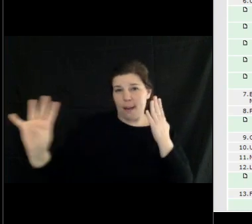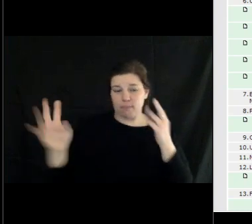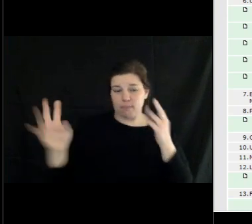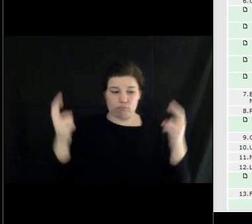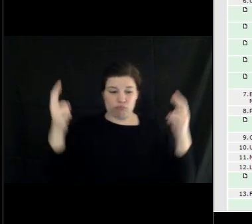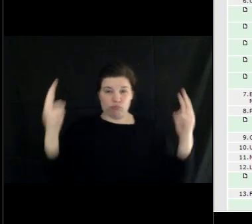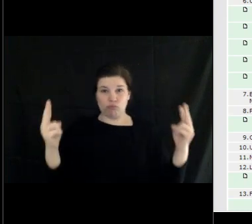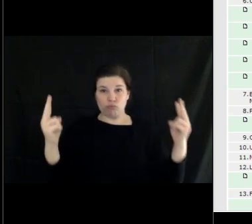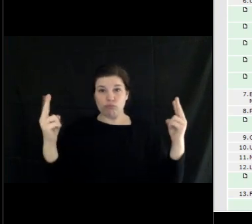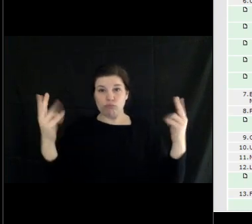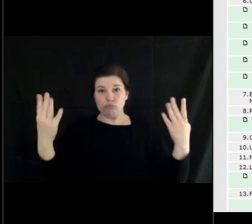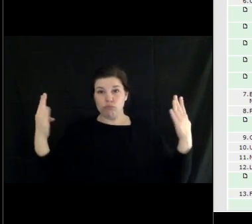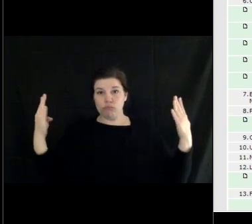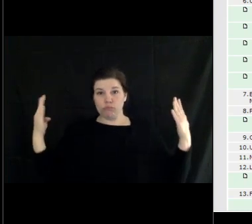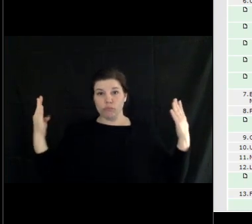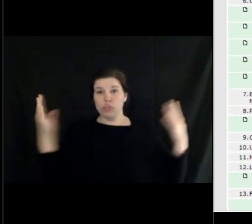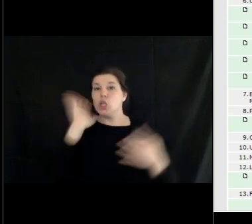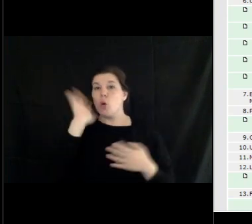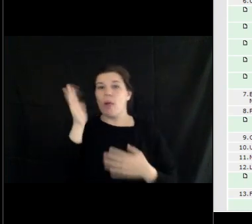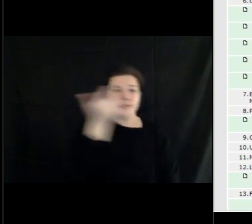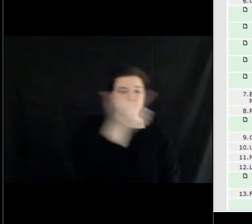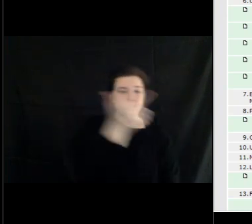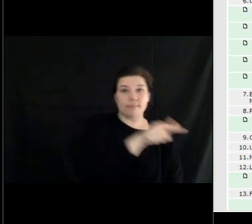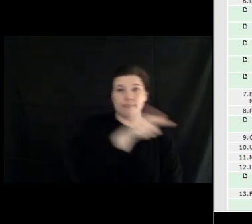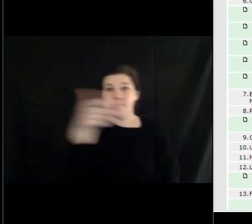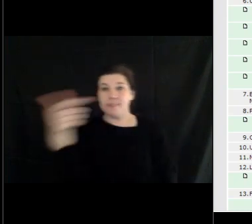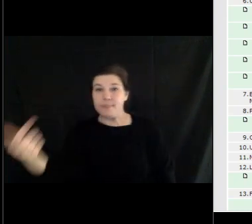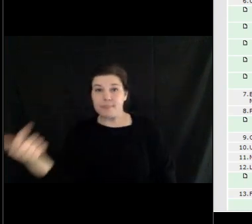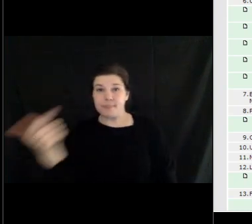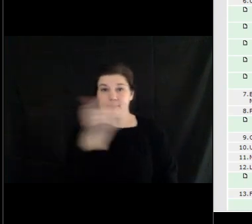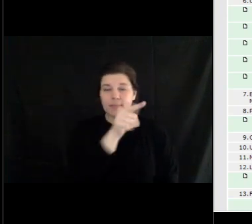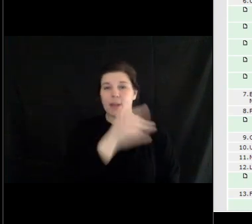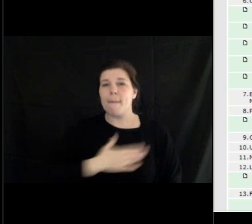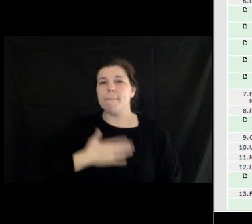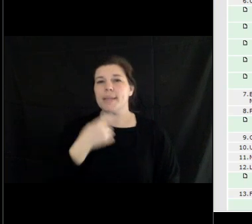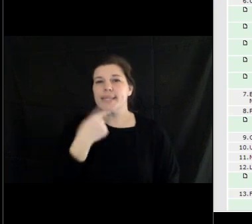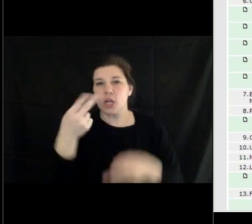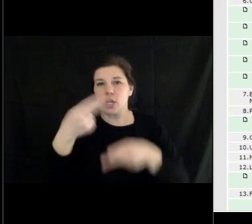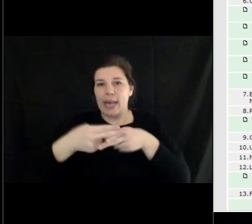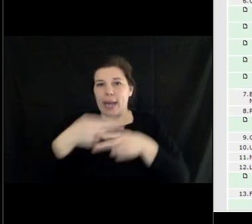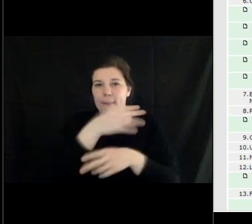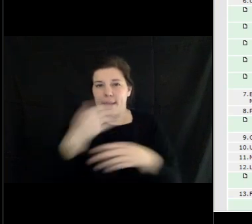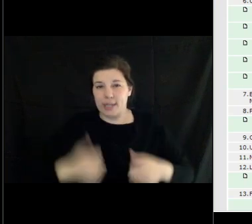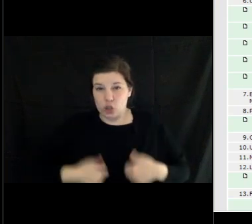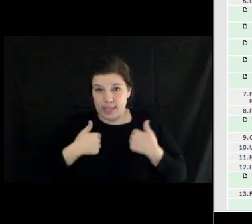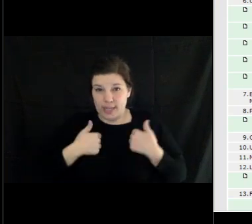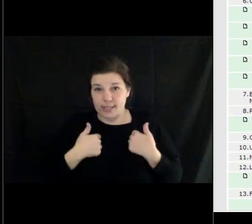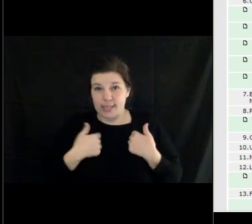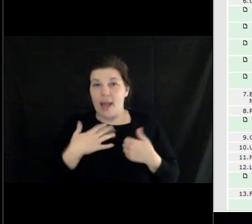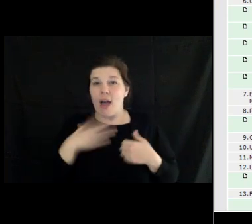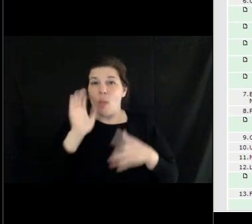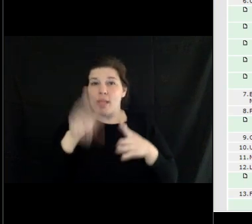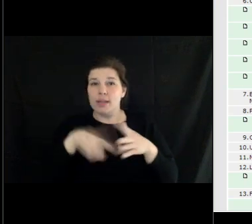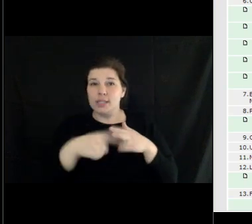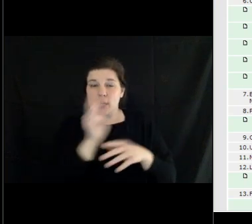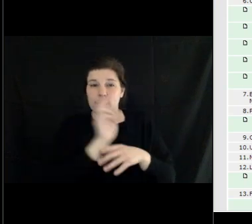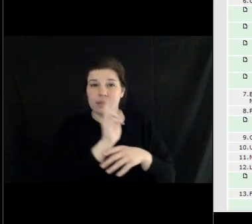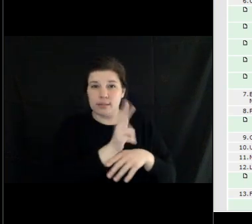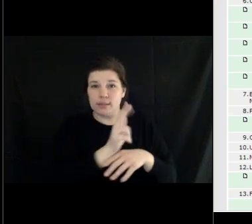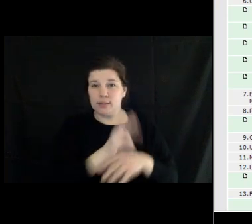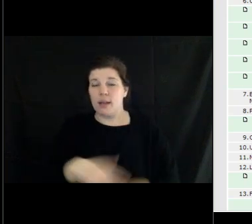We'll alternate back and forth, and don't forget to state your name and address for the record. Let me begin the timer. David Katz, 67